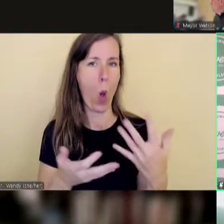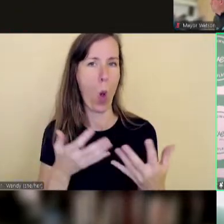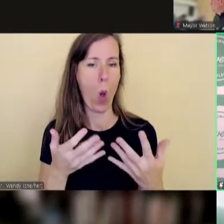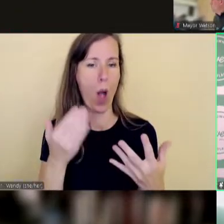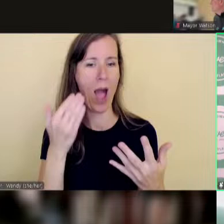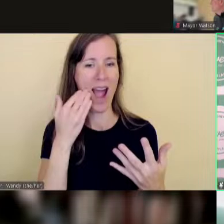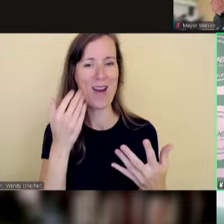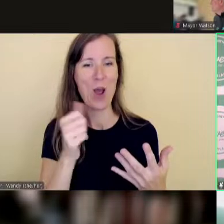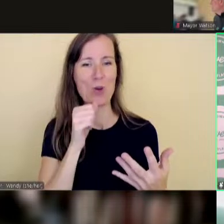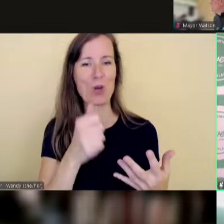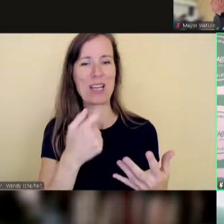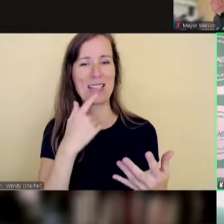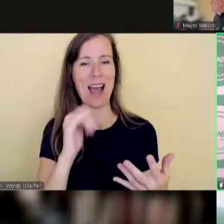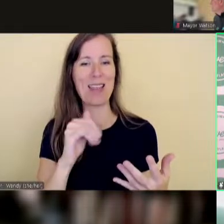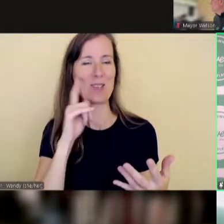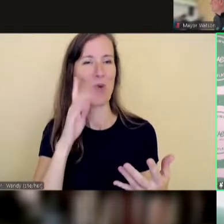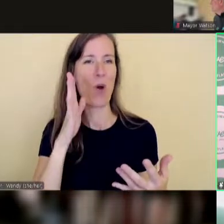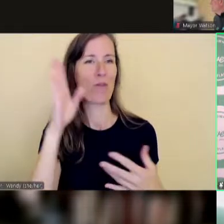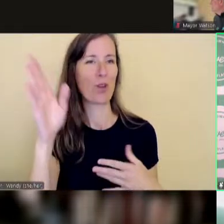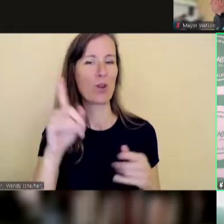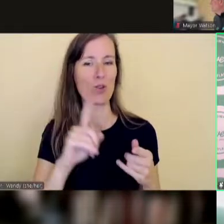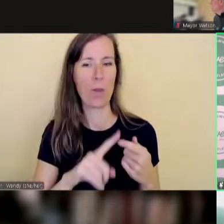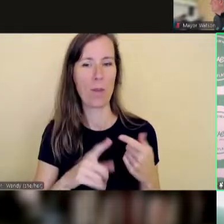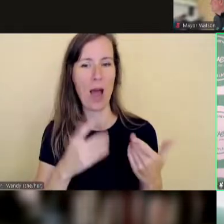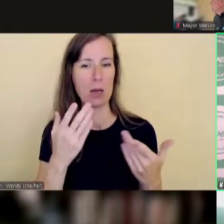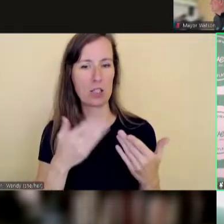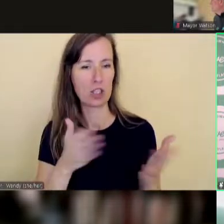time, but in general, you must have some idea about it.